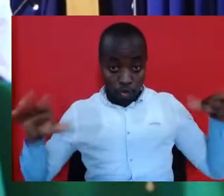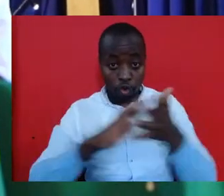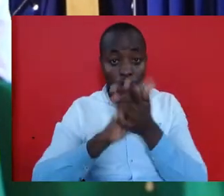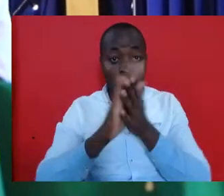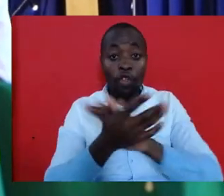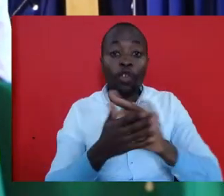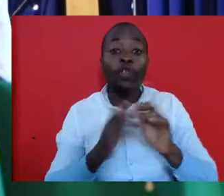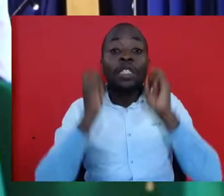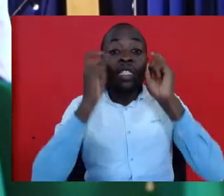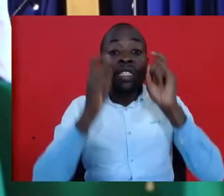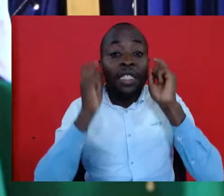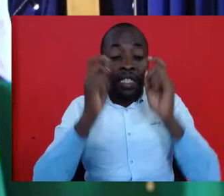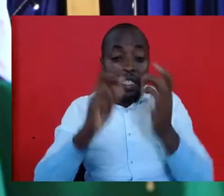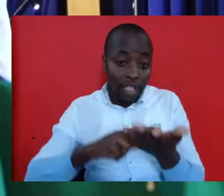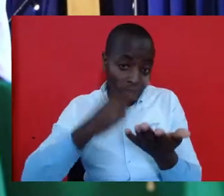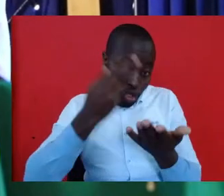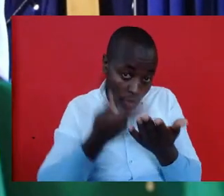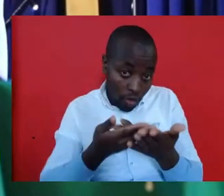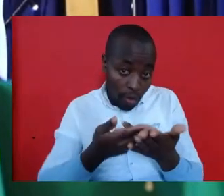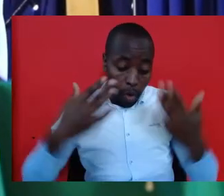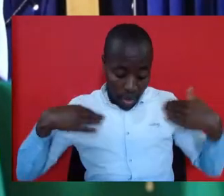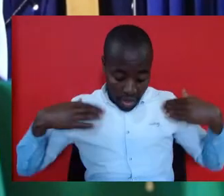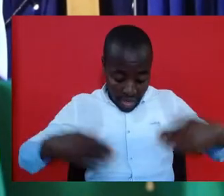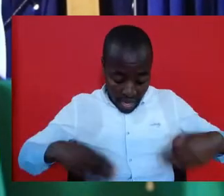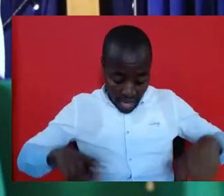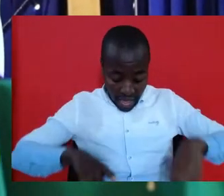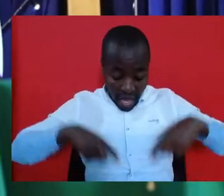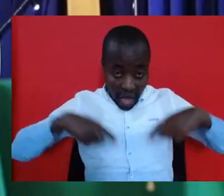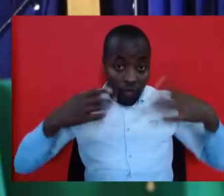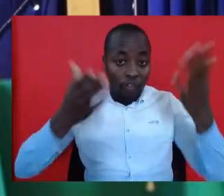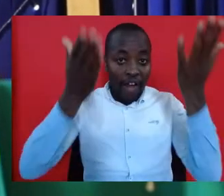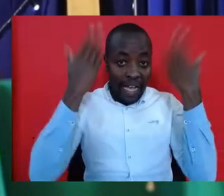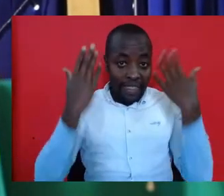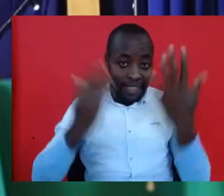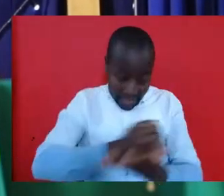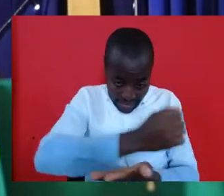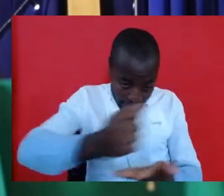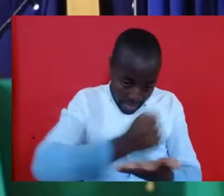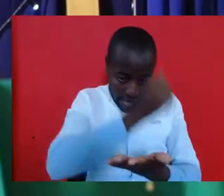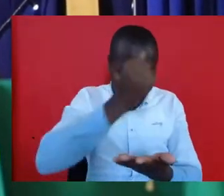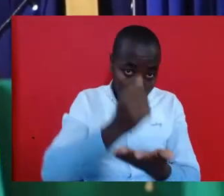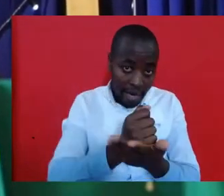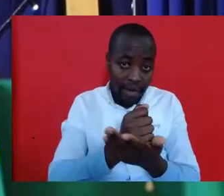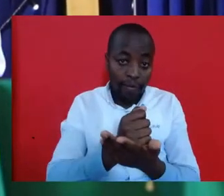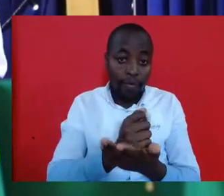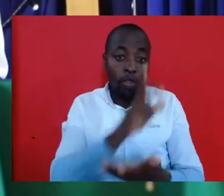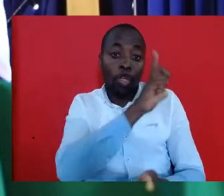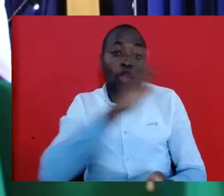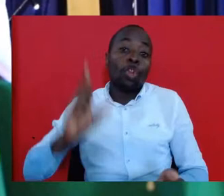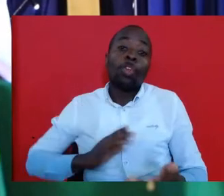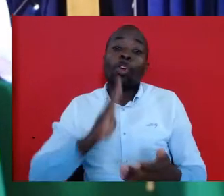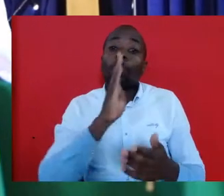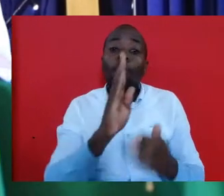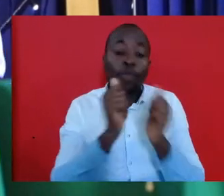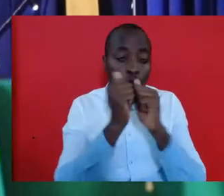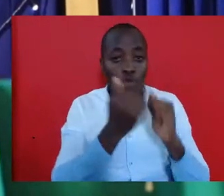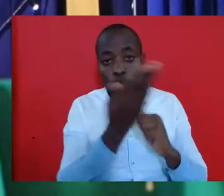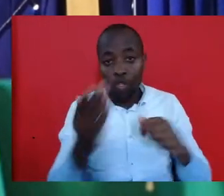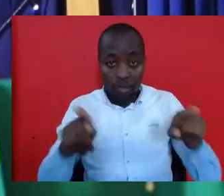the forgiveness of sins, the resurrection of the body, and the life everlasting. The Lord be with